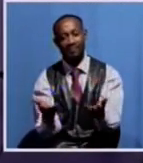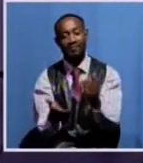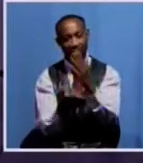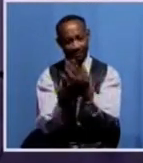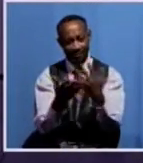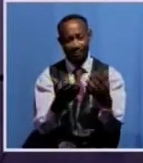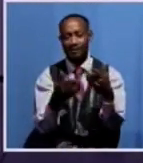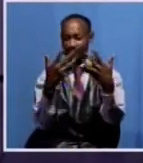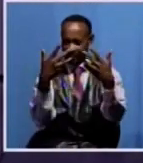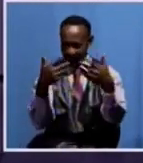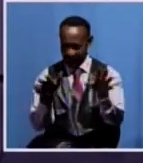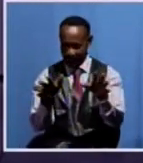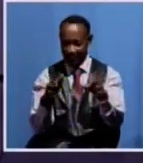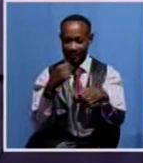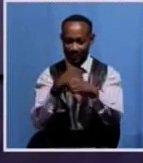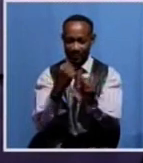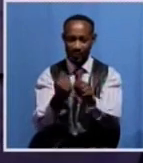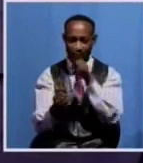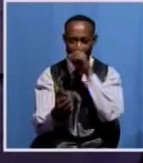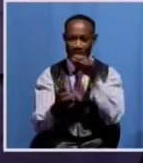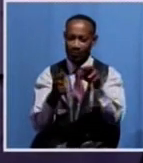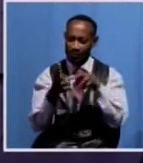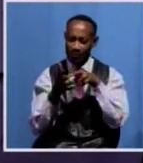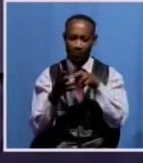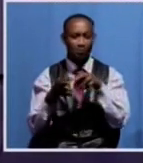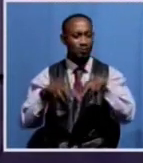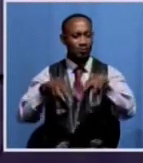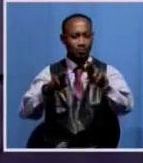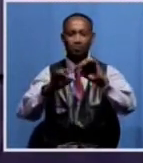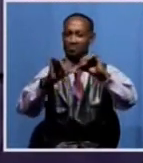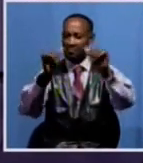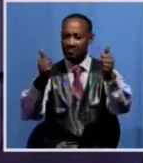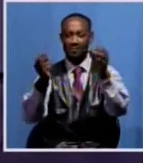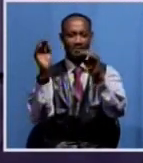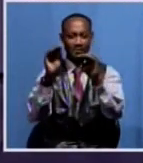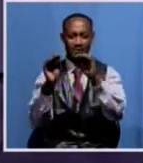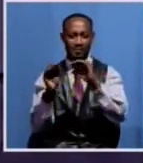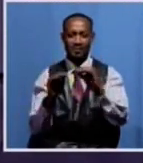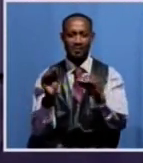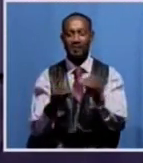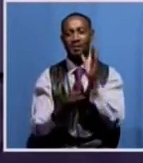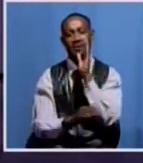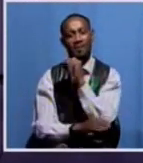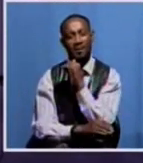done. We have pretty much worked out a schedule of the